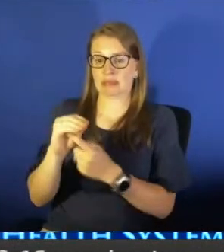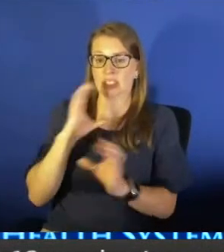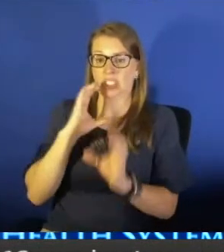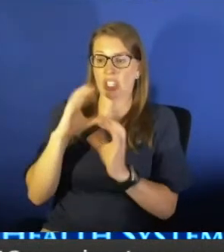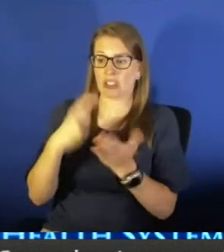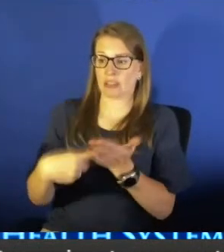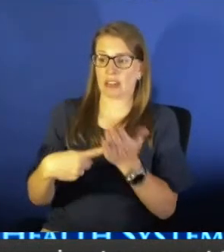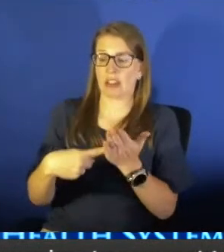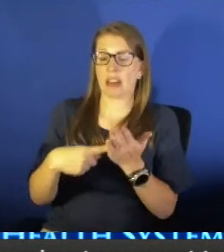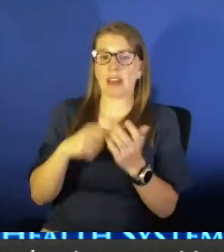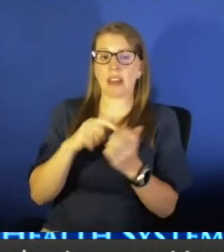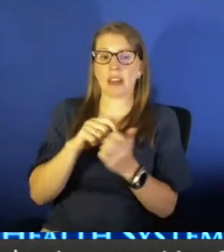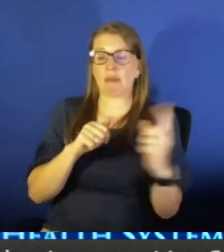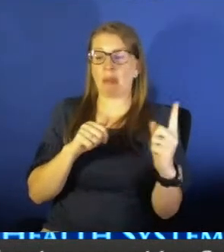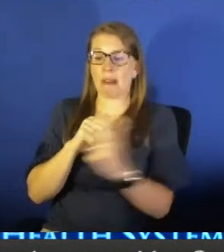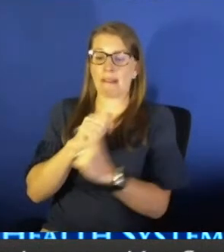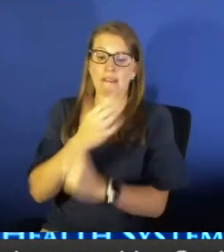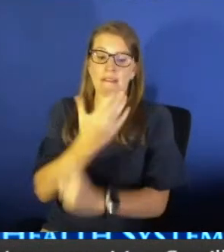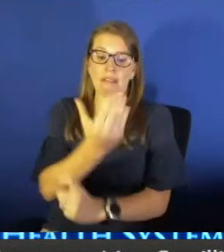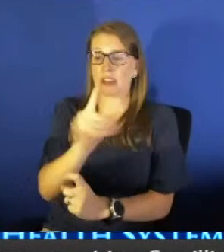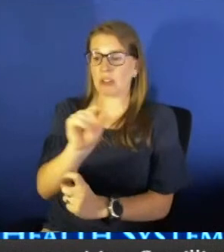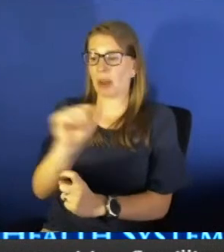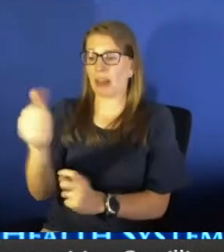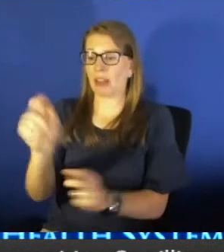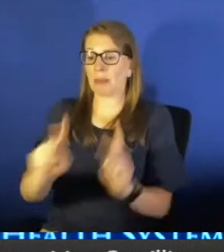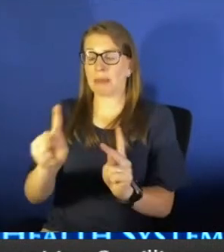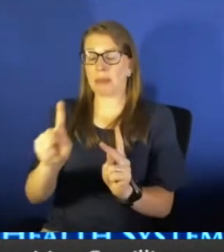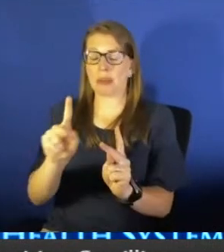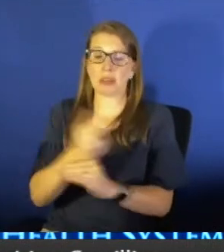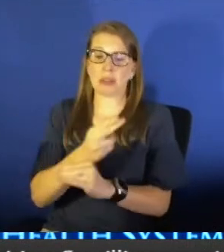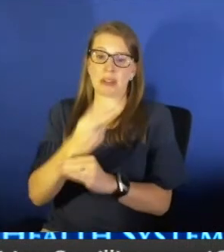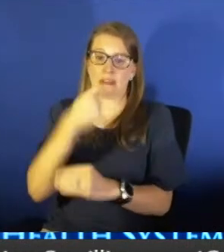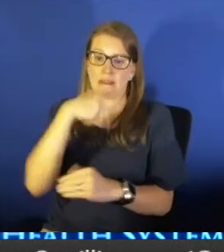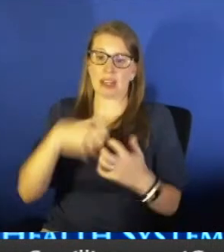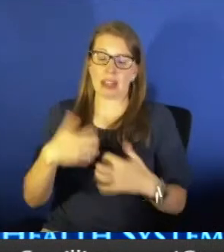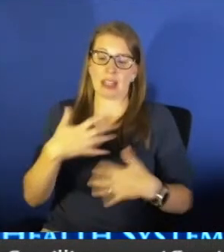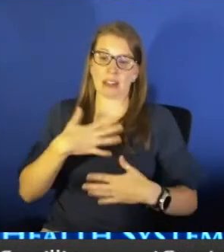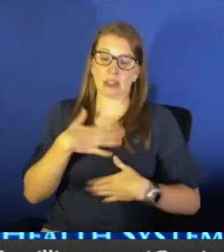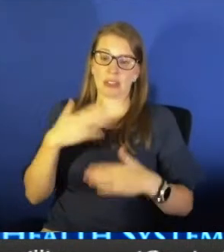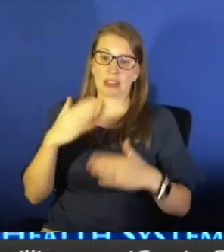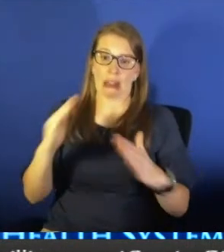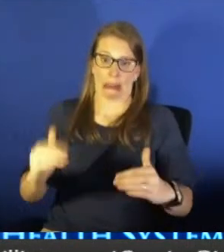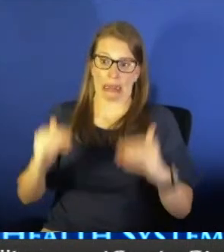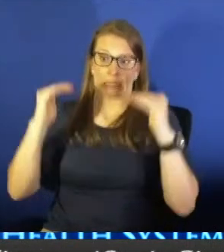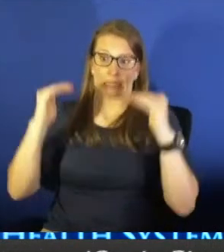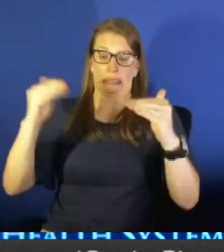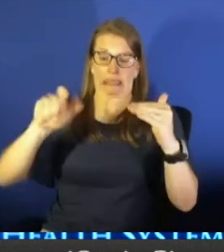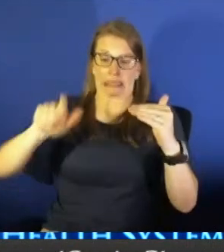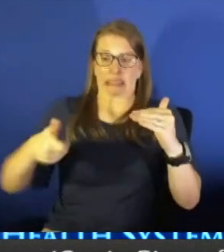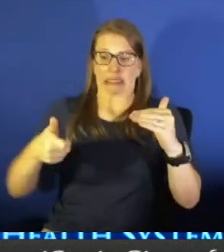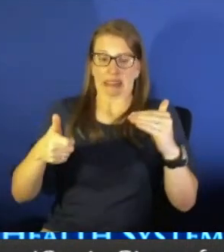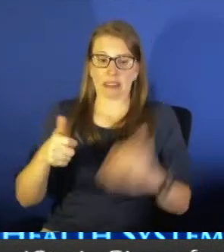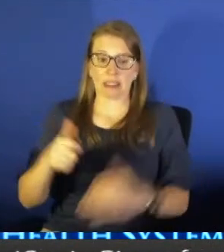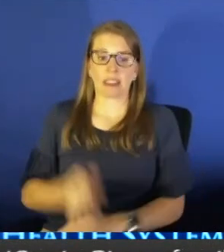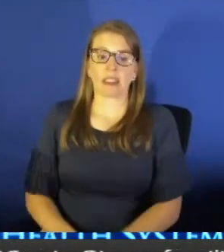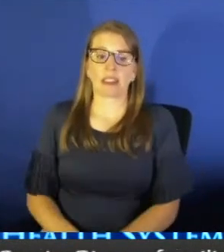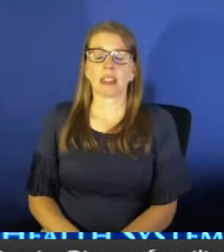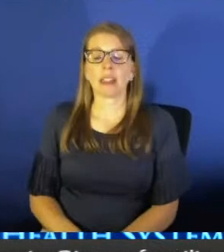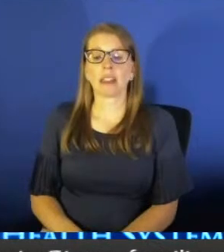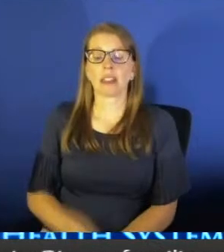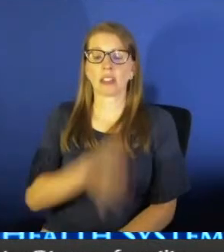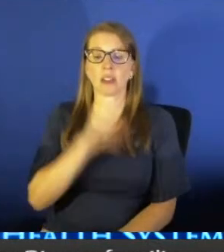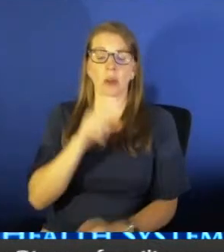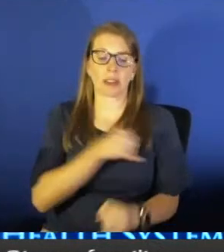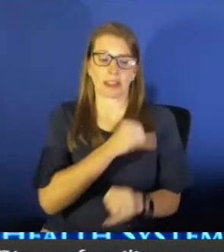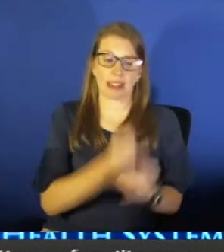20 other people who were also on ventilators at a high setting. And you knew that this was honestly the last resort. Mm-hmm. And so